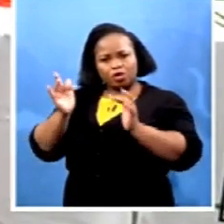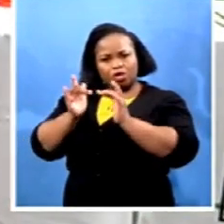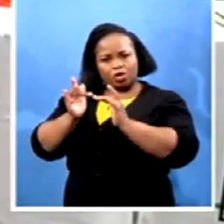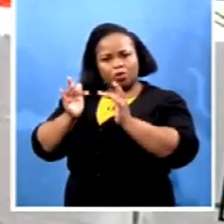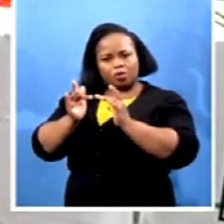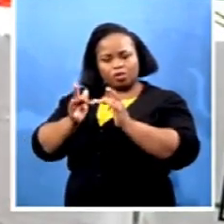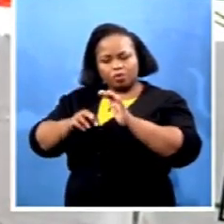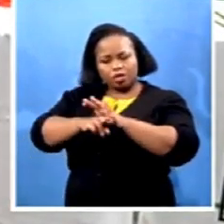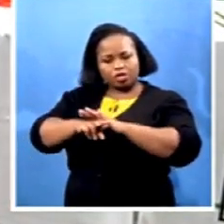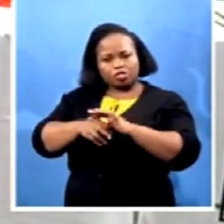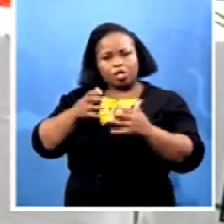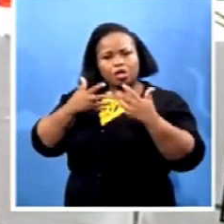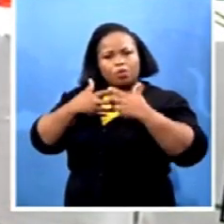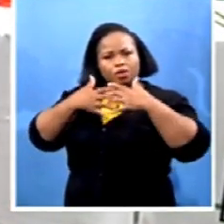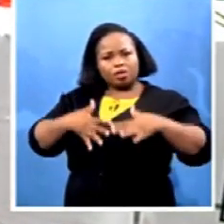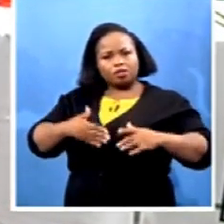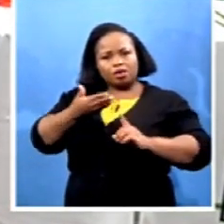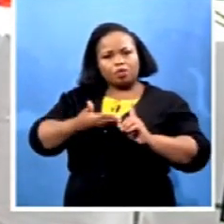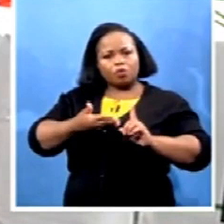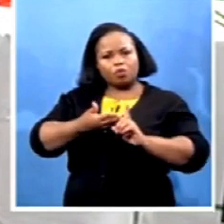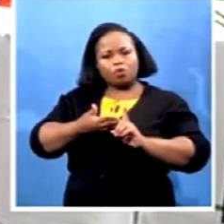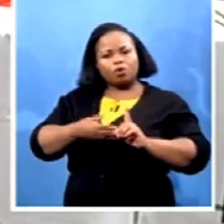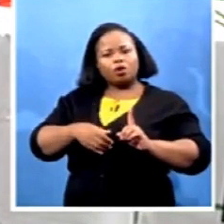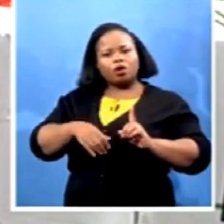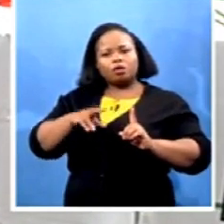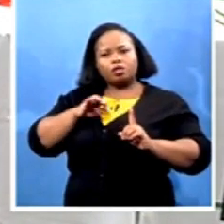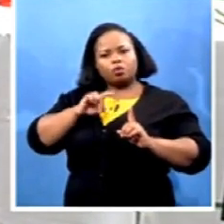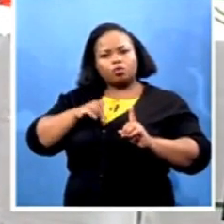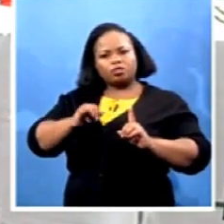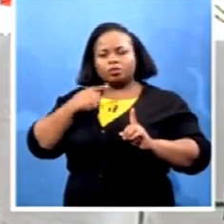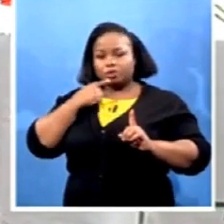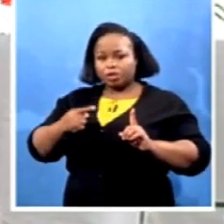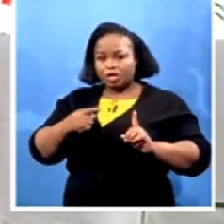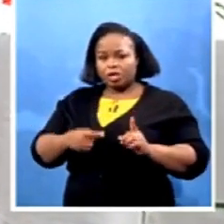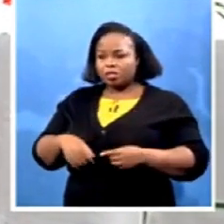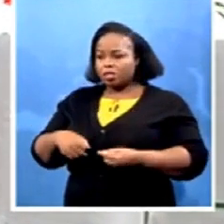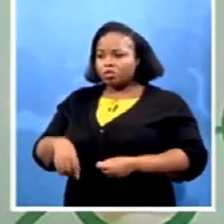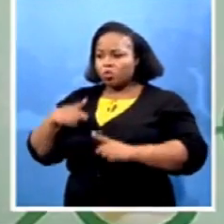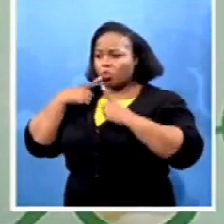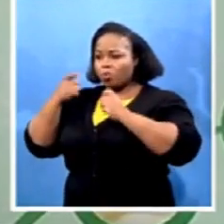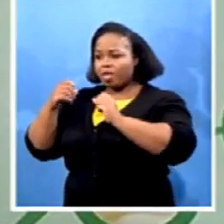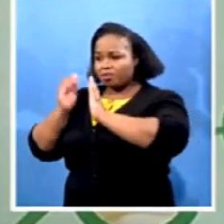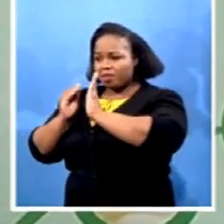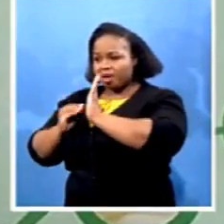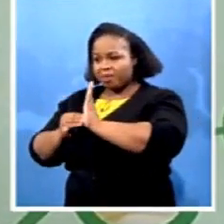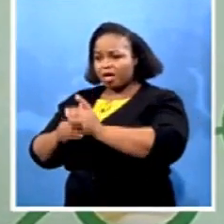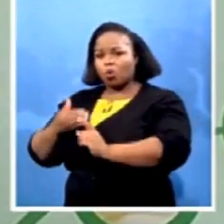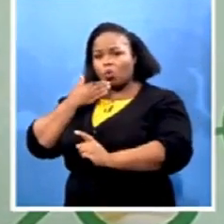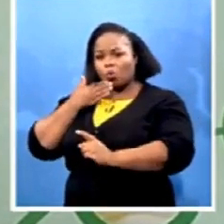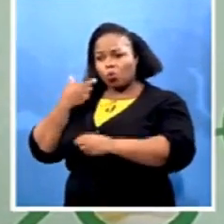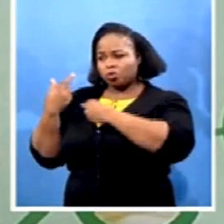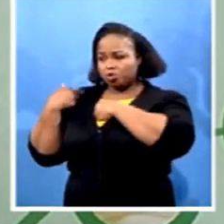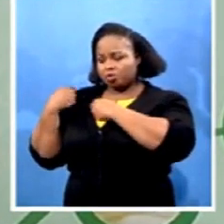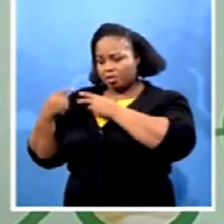to say, we've received these cases. Here are the people, here are the allegations. Please further investigate if these